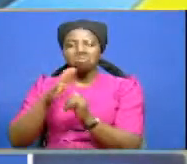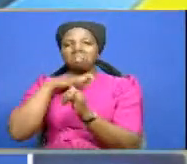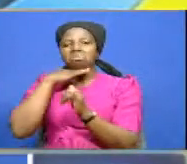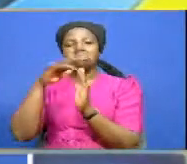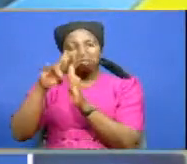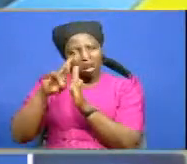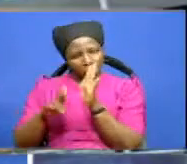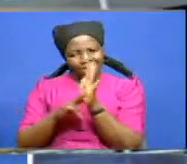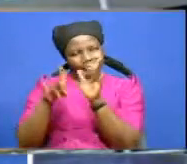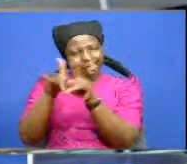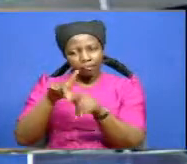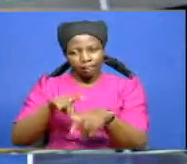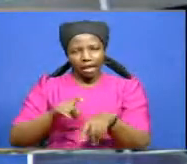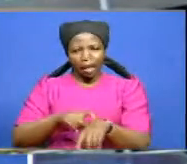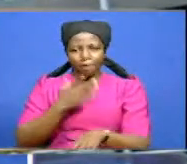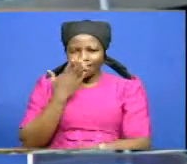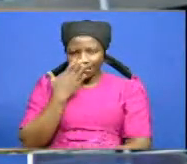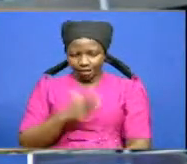period.